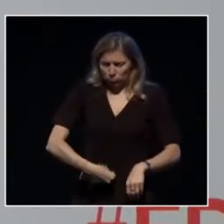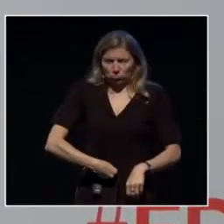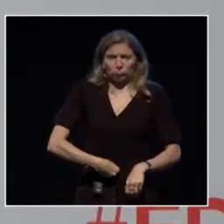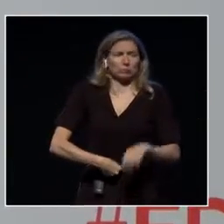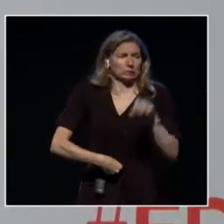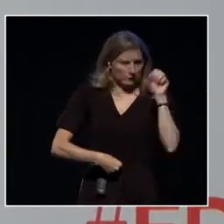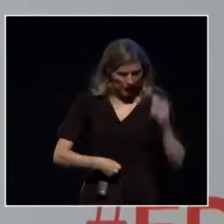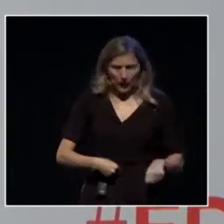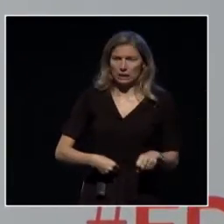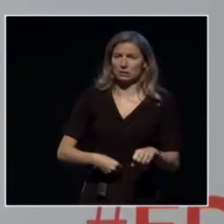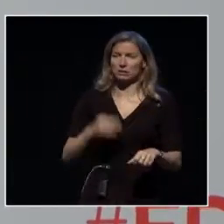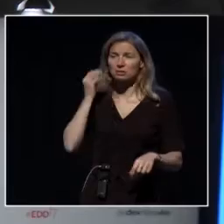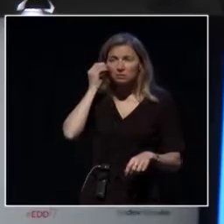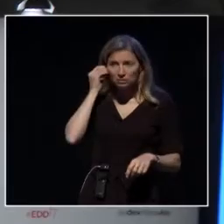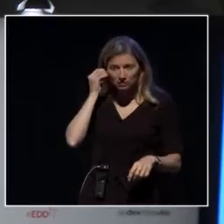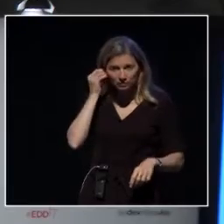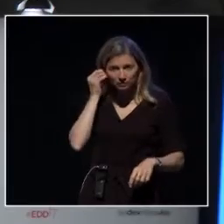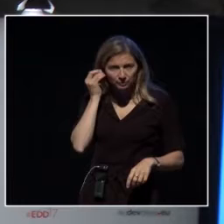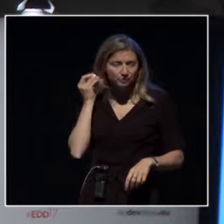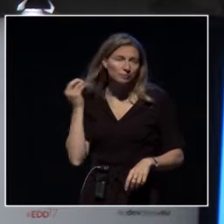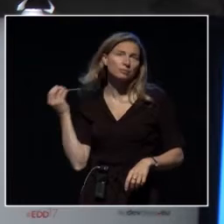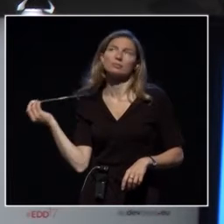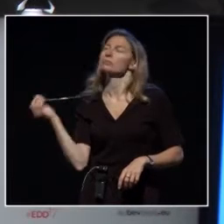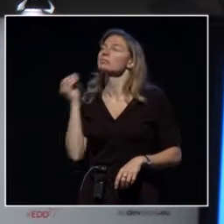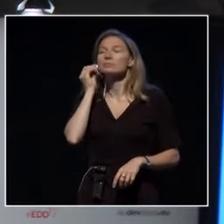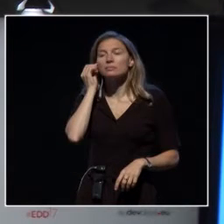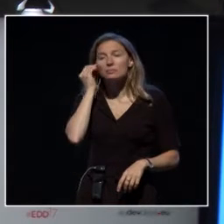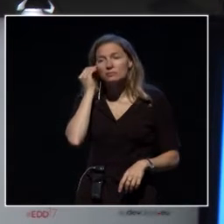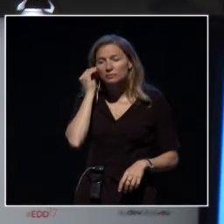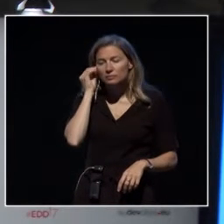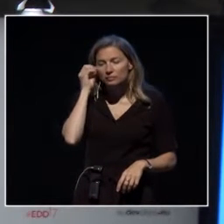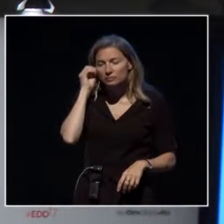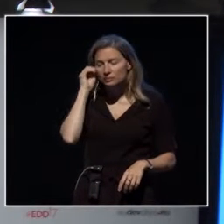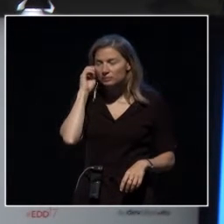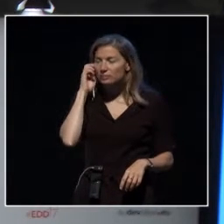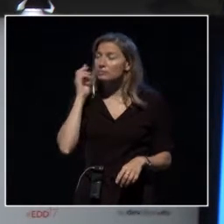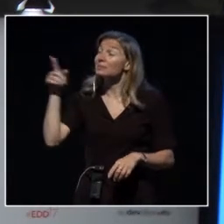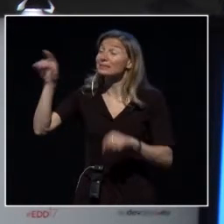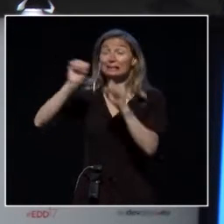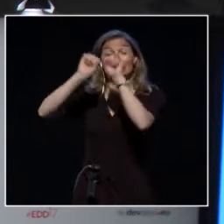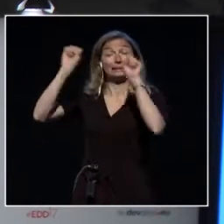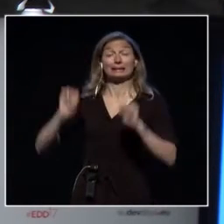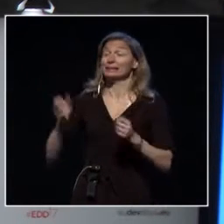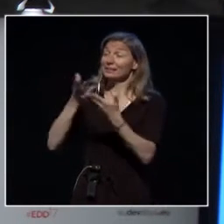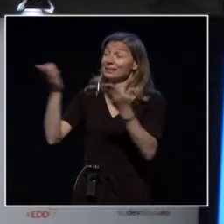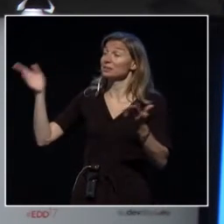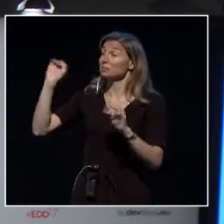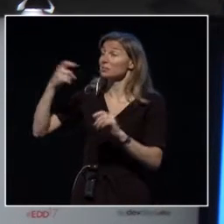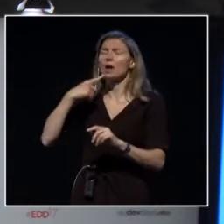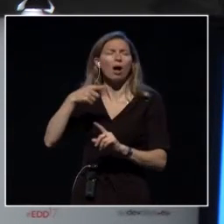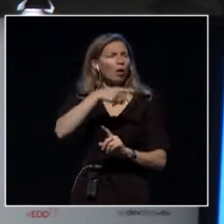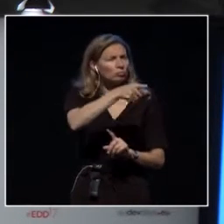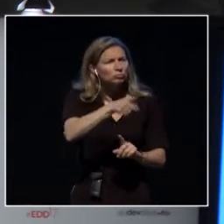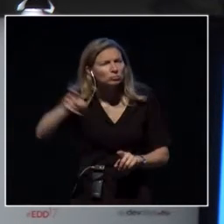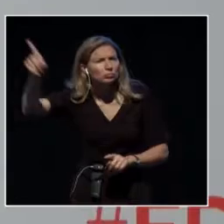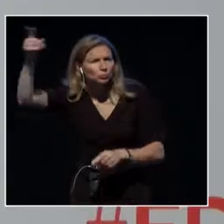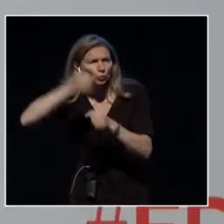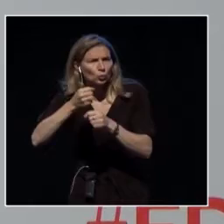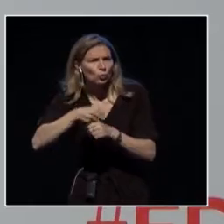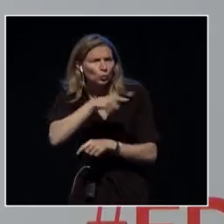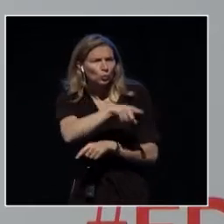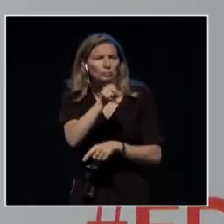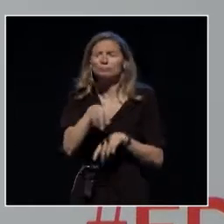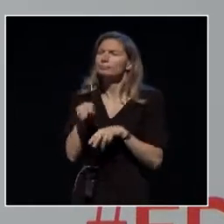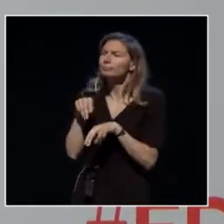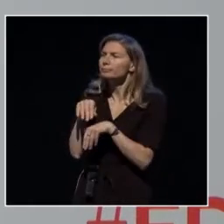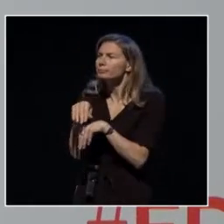work for somebody else. That's why we always talk about job creation. We're not talking about entrepreneurship, because that's what we are. We are human